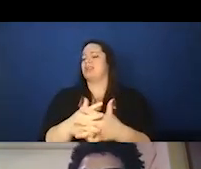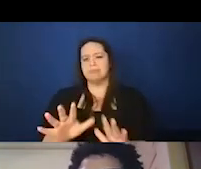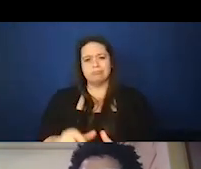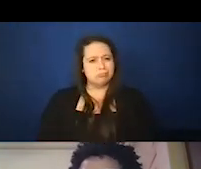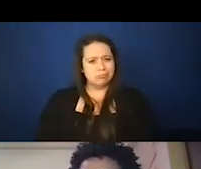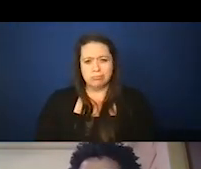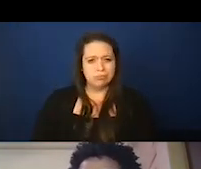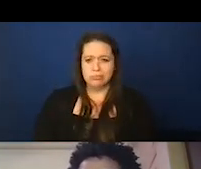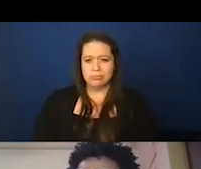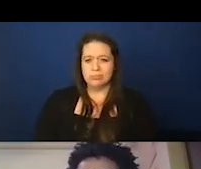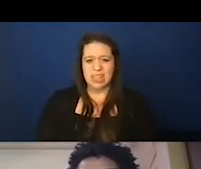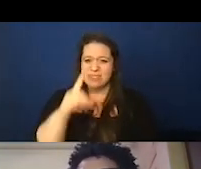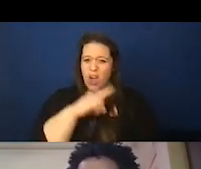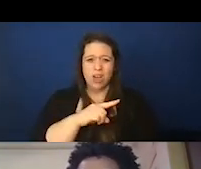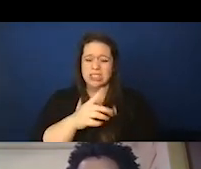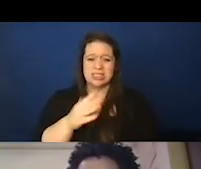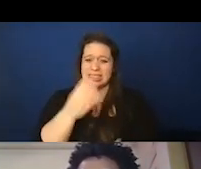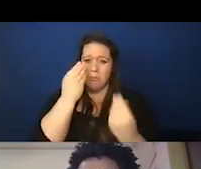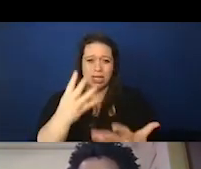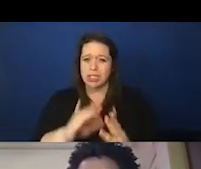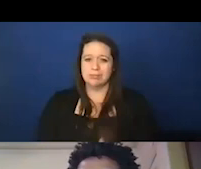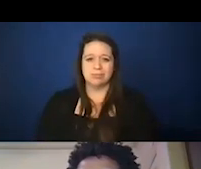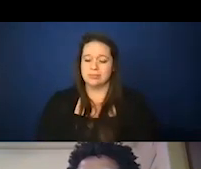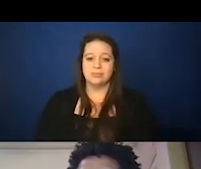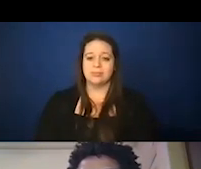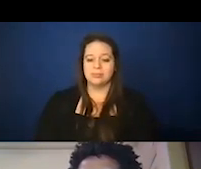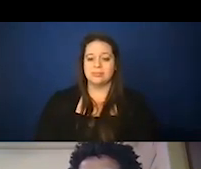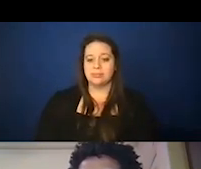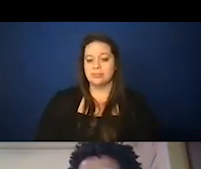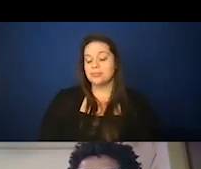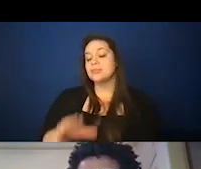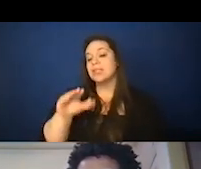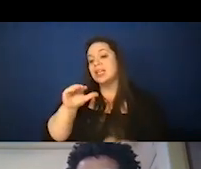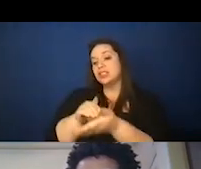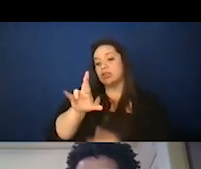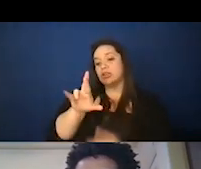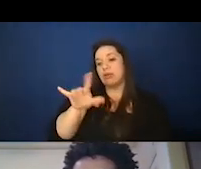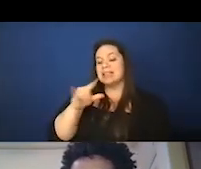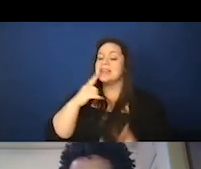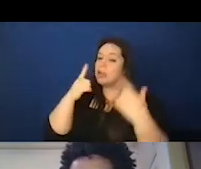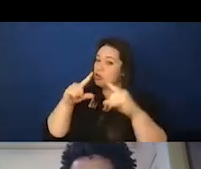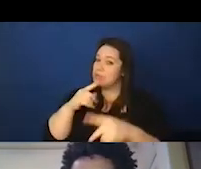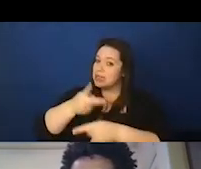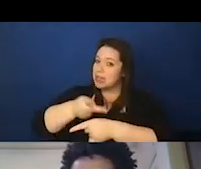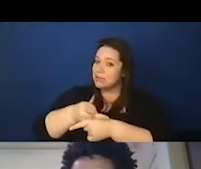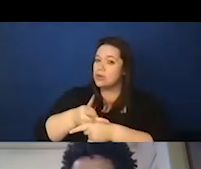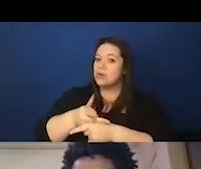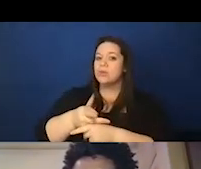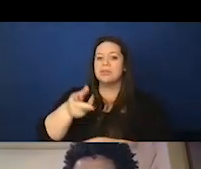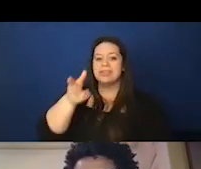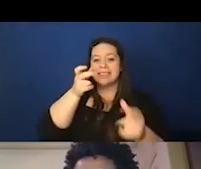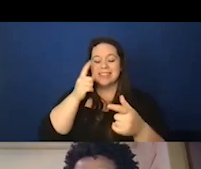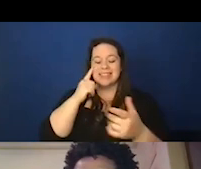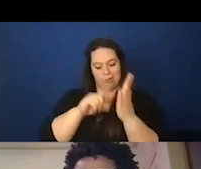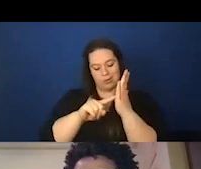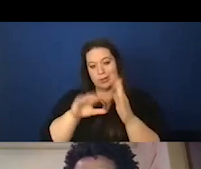of false information right now, Yeah, I agree. You got to be careful listening to Dr. Google, as